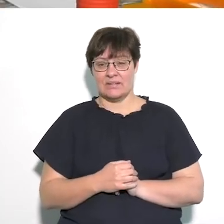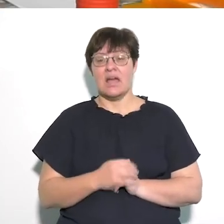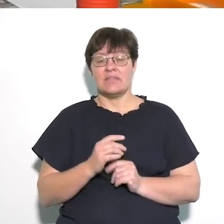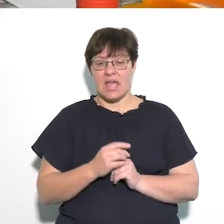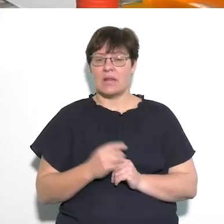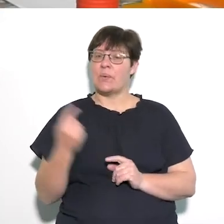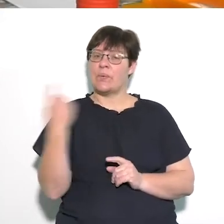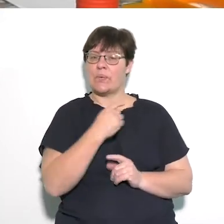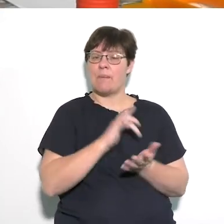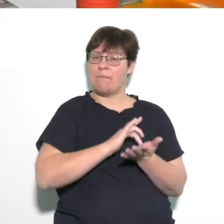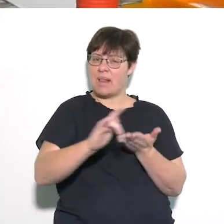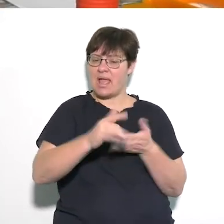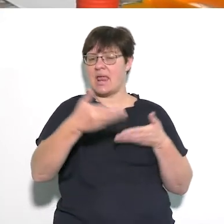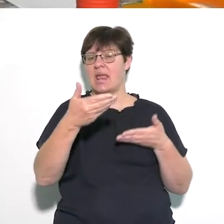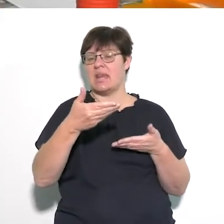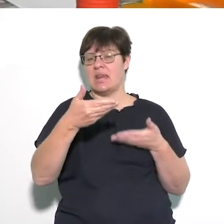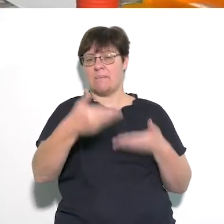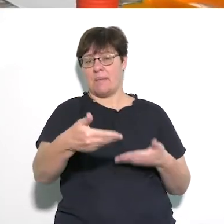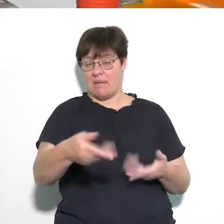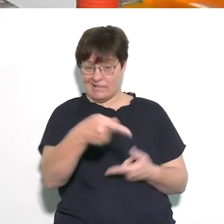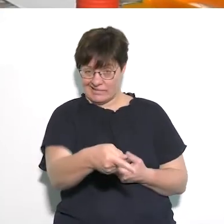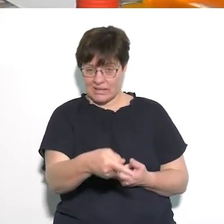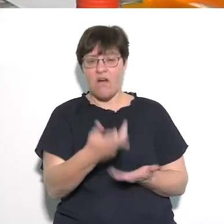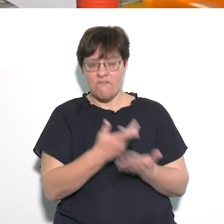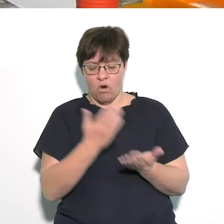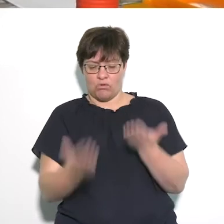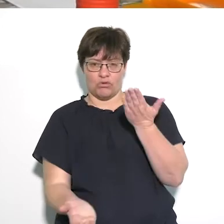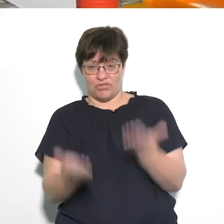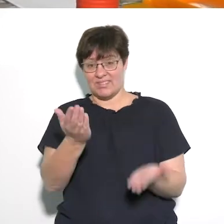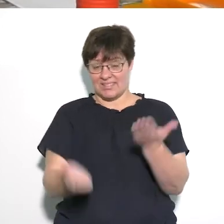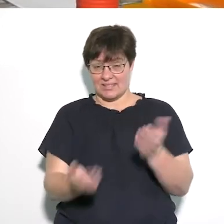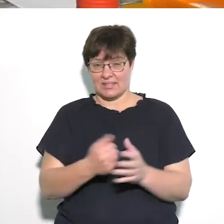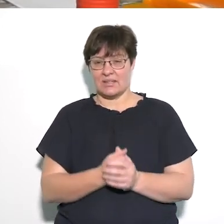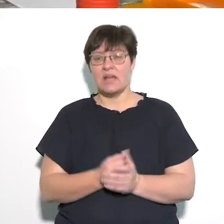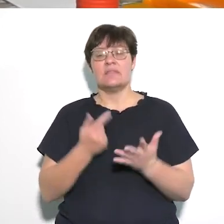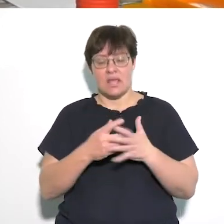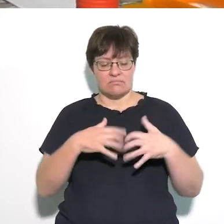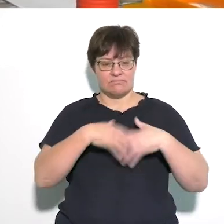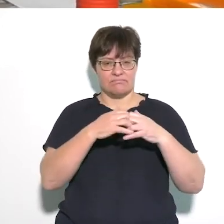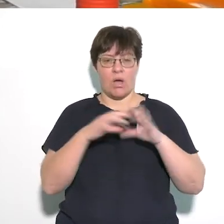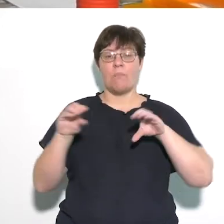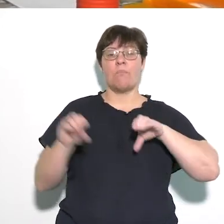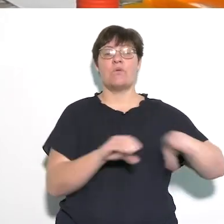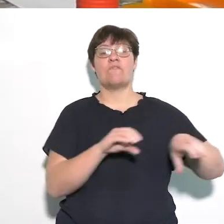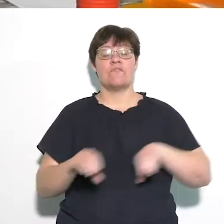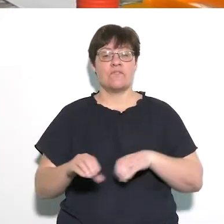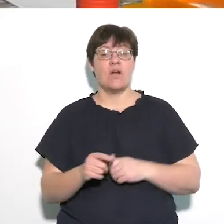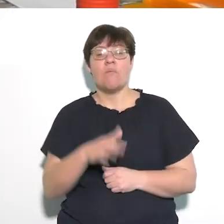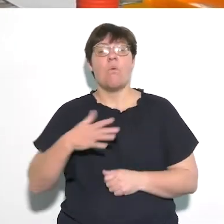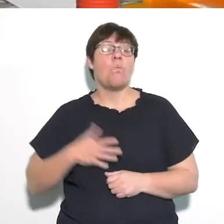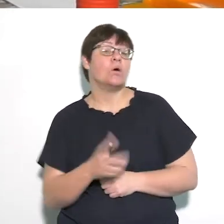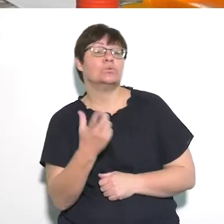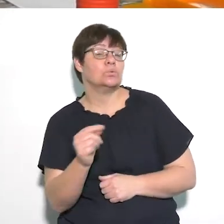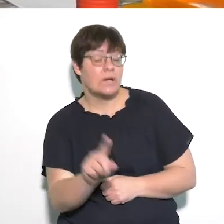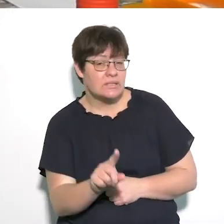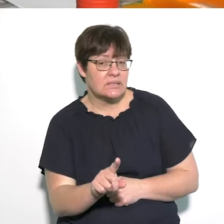plain paper for contrast. Then you look at your creative pieces on movement, and what you want to